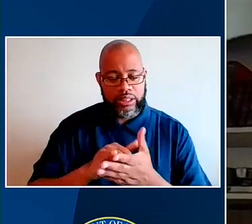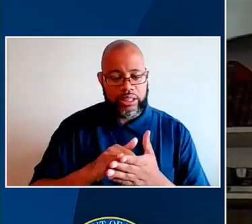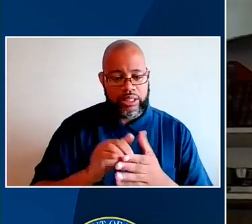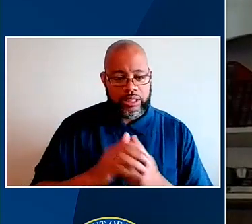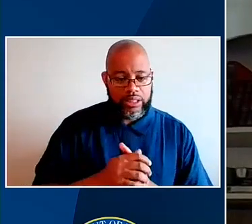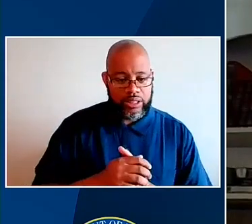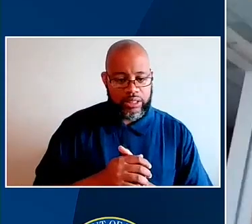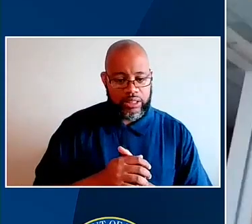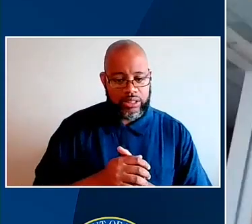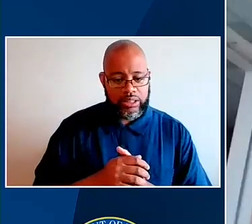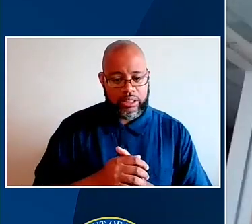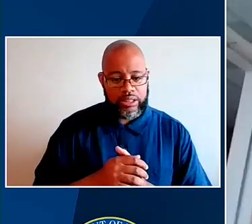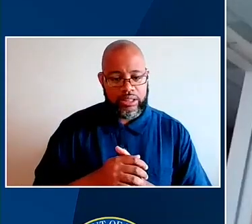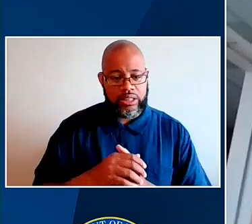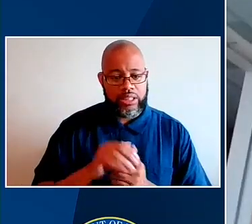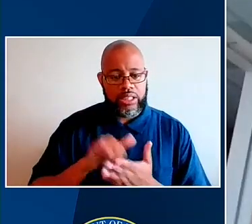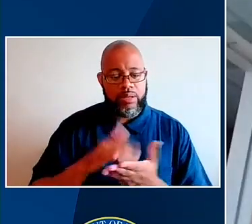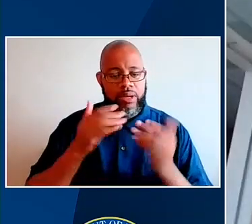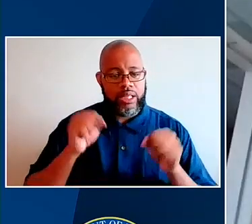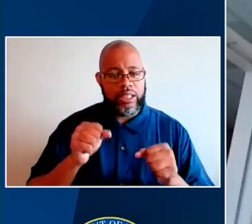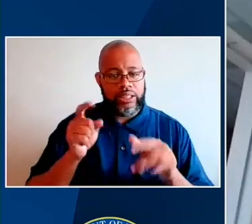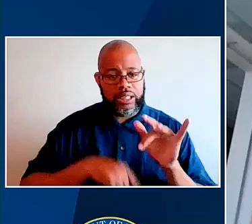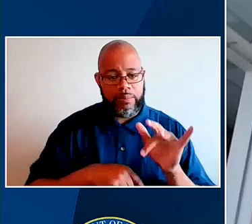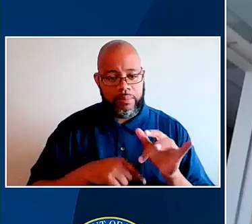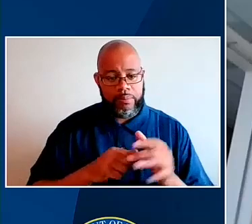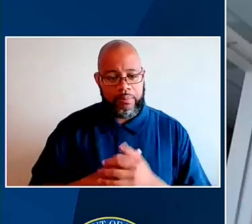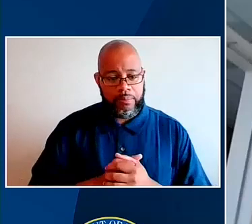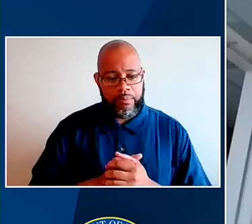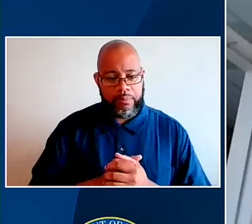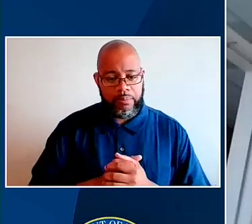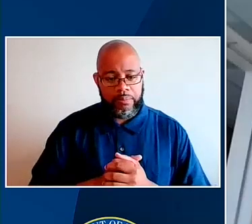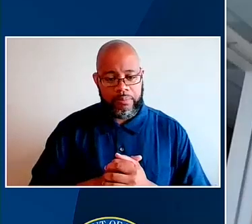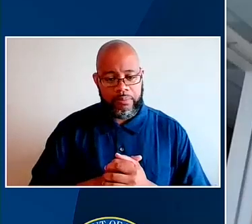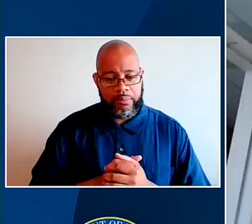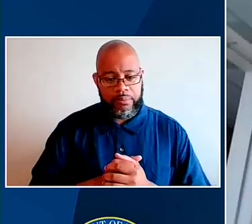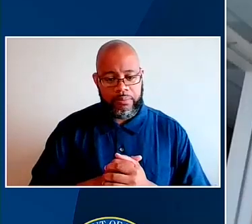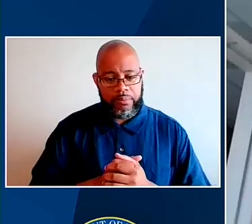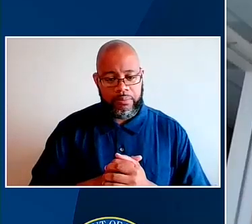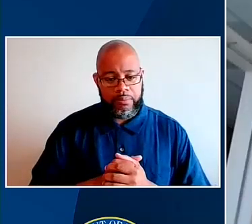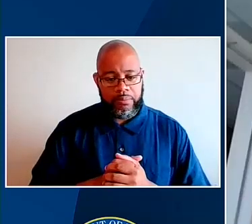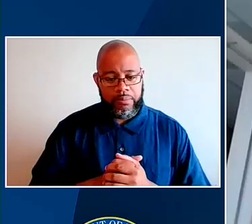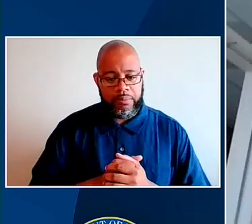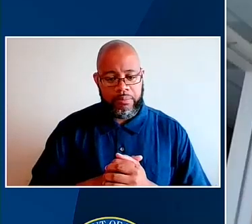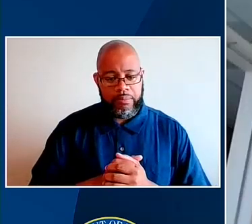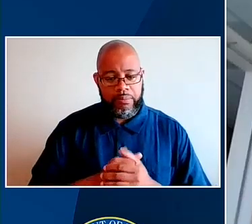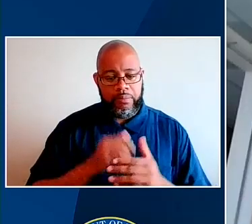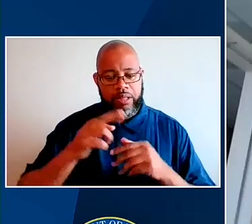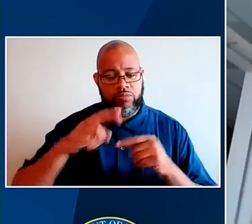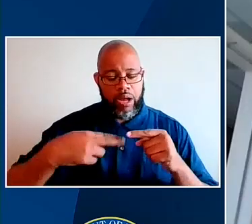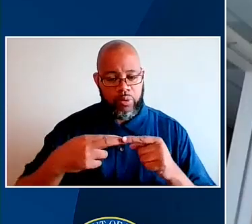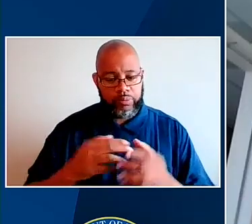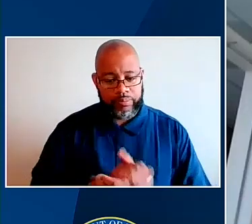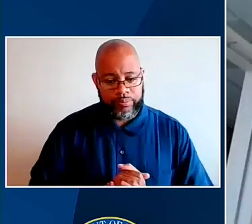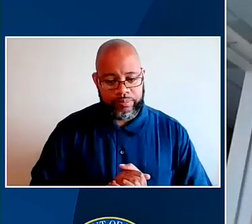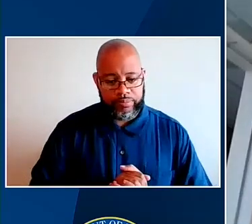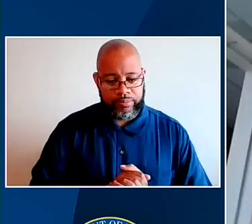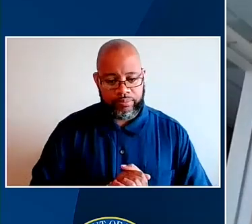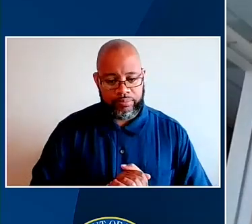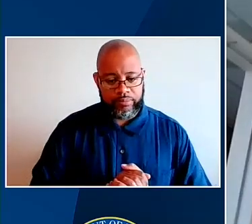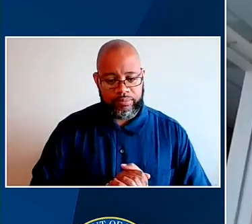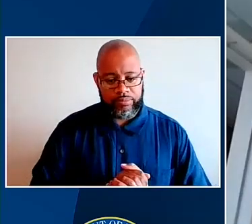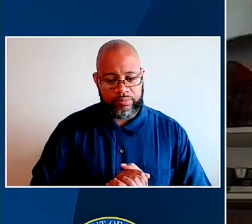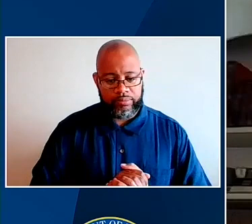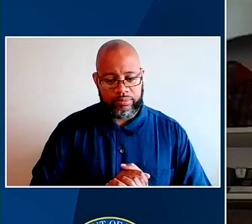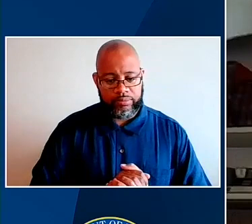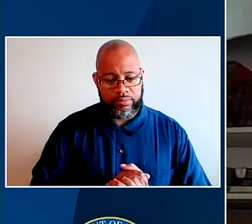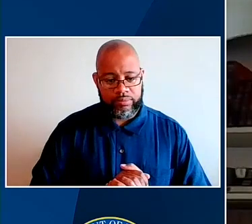It is tied to was that? Yeah, so we probably can skip the temperature check. And when we do it in the next round, we'll make sure we tie the two of them together.